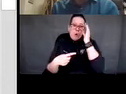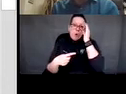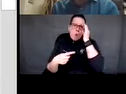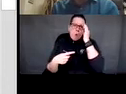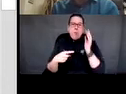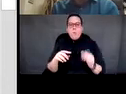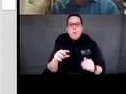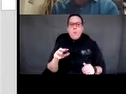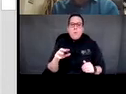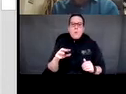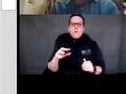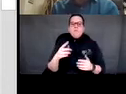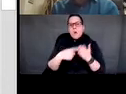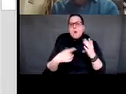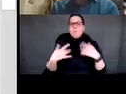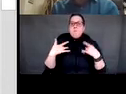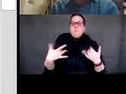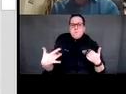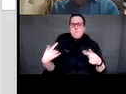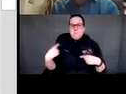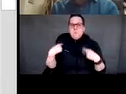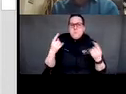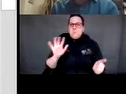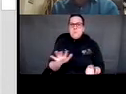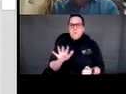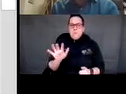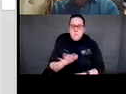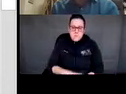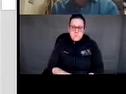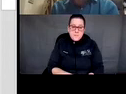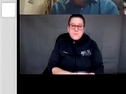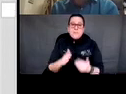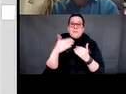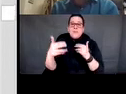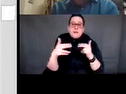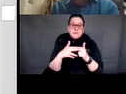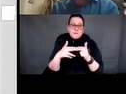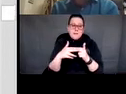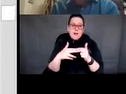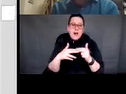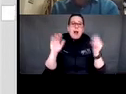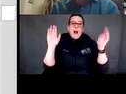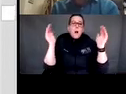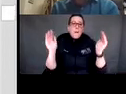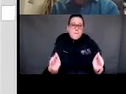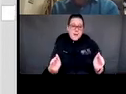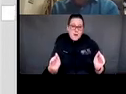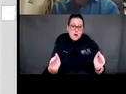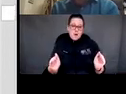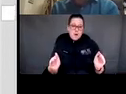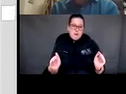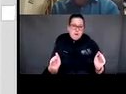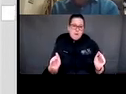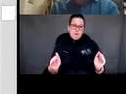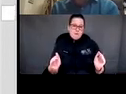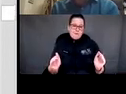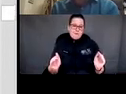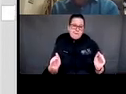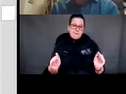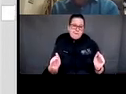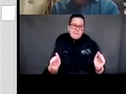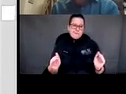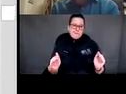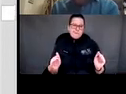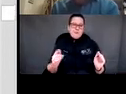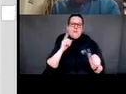we've typically been or where we actually were. The next slide shows you again comparison, just kind of lays things out with the